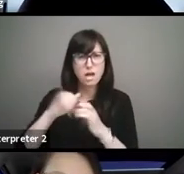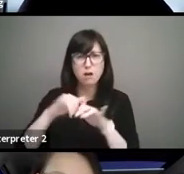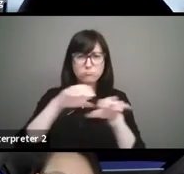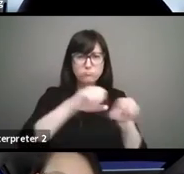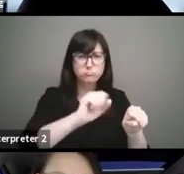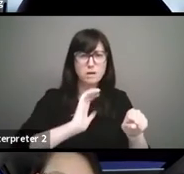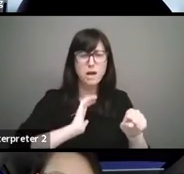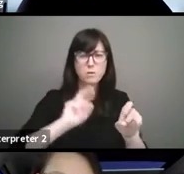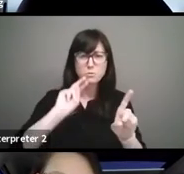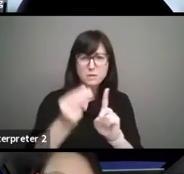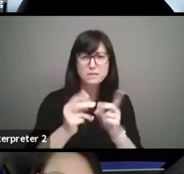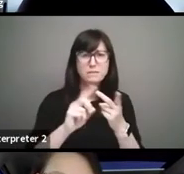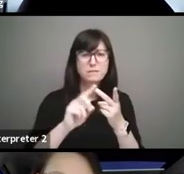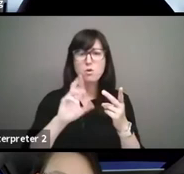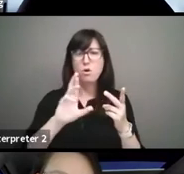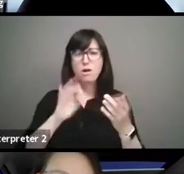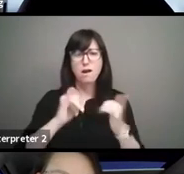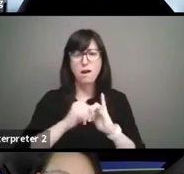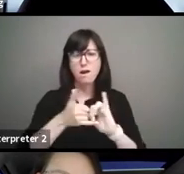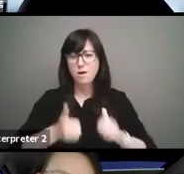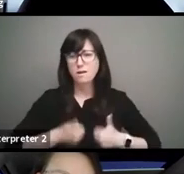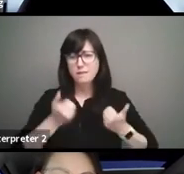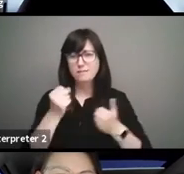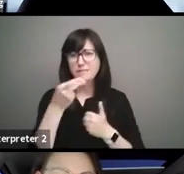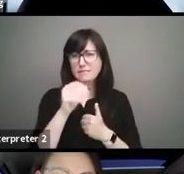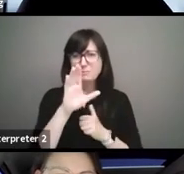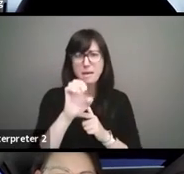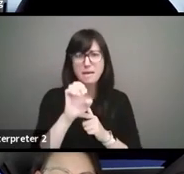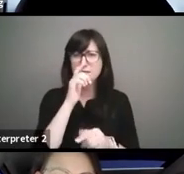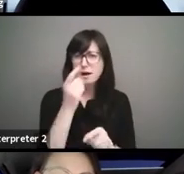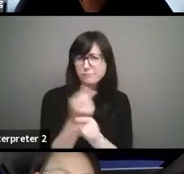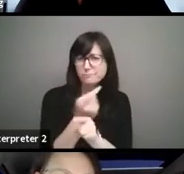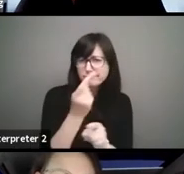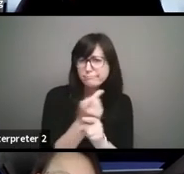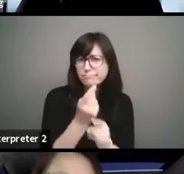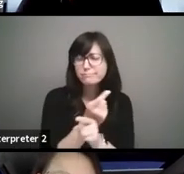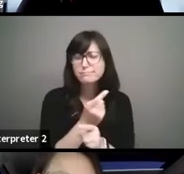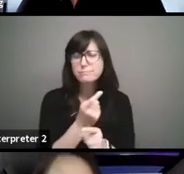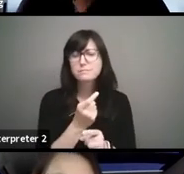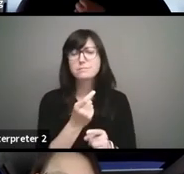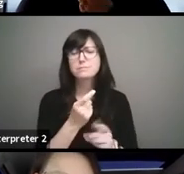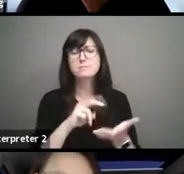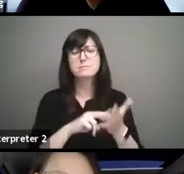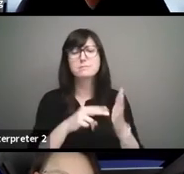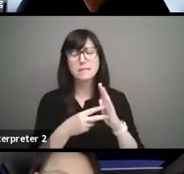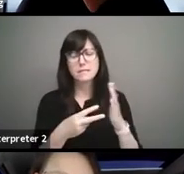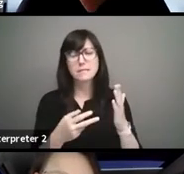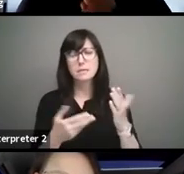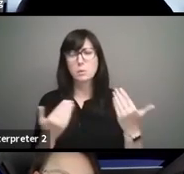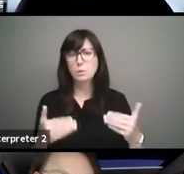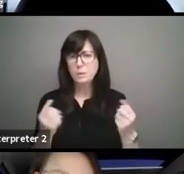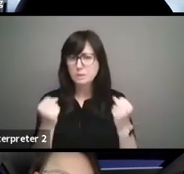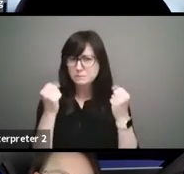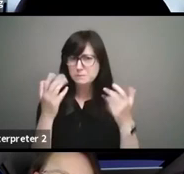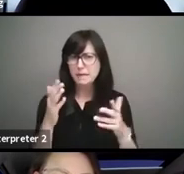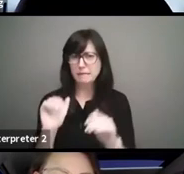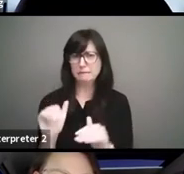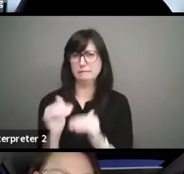in a space that doesn't belong to them. And for that, it means that there's multiple